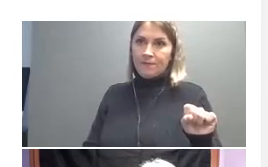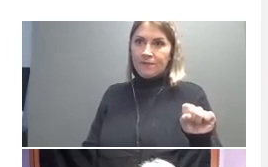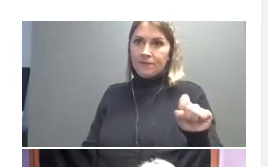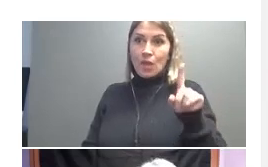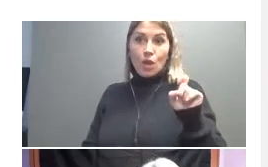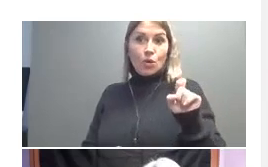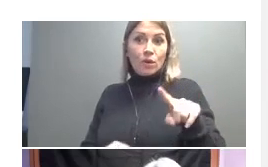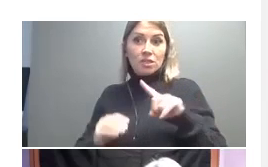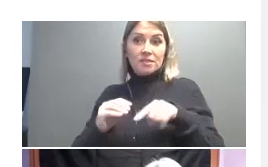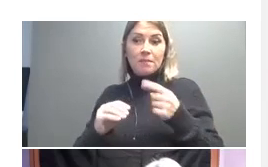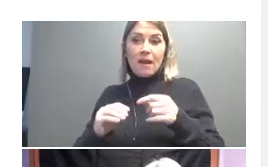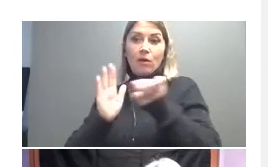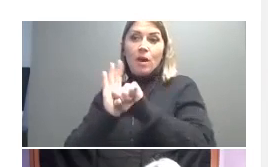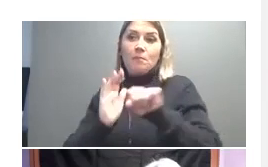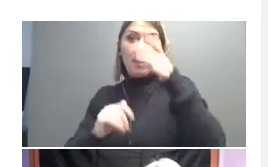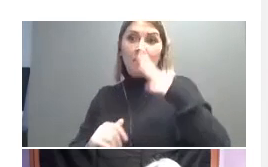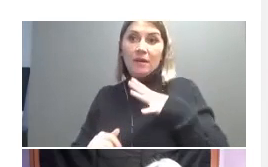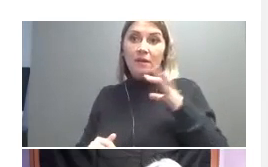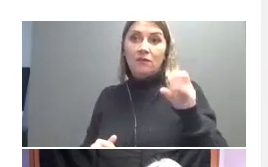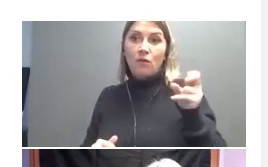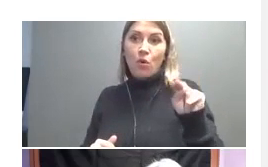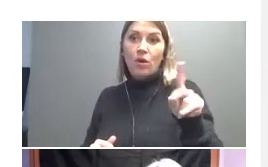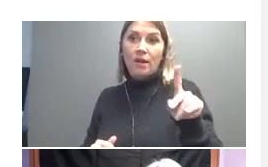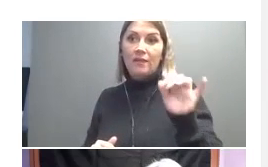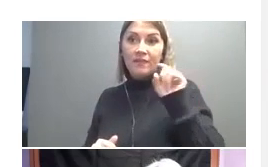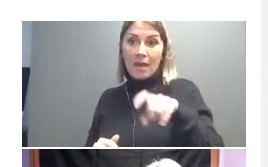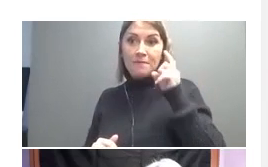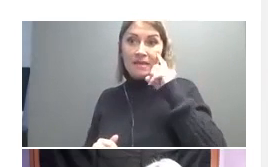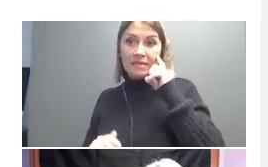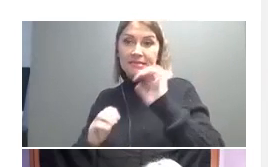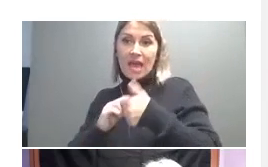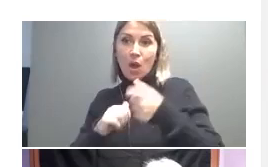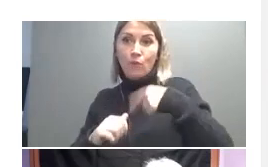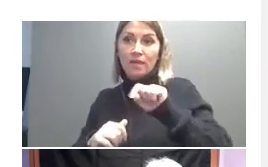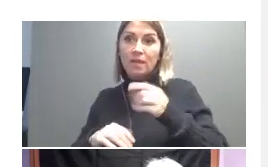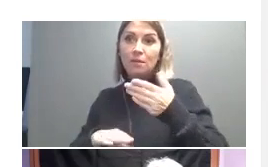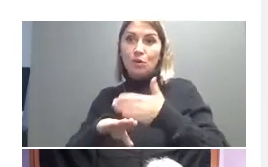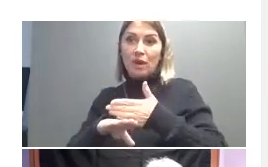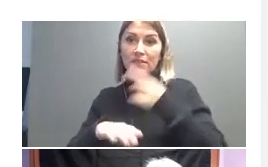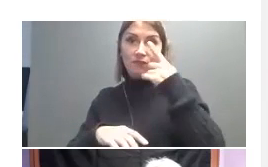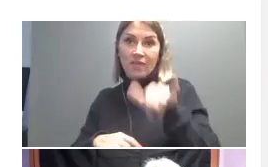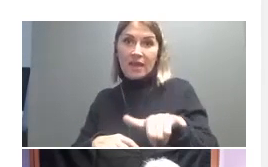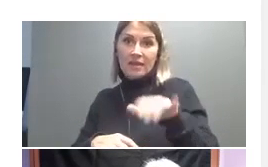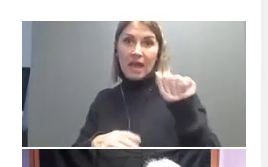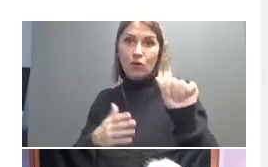Questions about Bellman-Ford? Does that make sense as to how we progress in this algorithm?